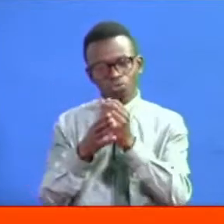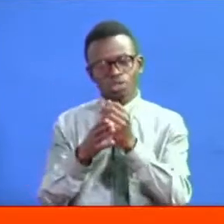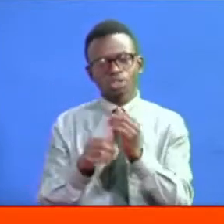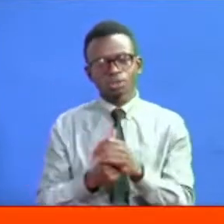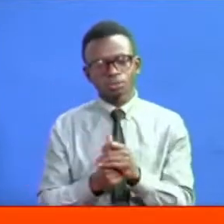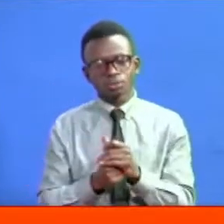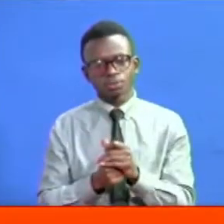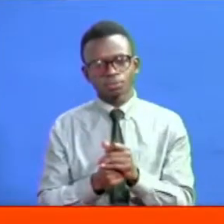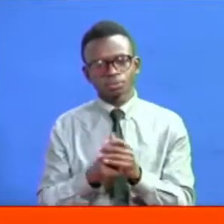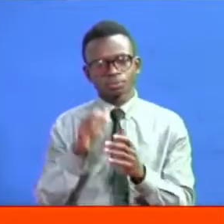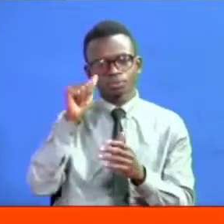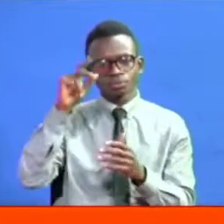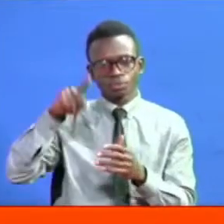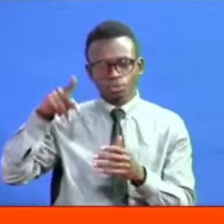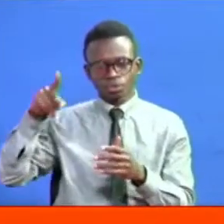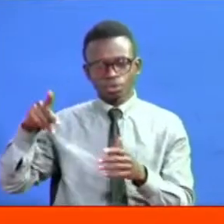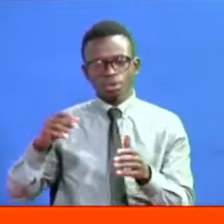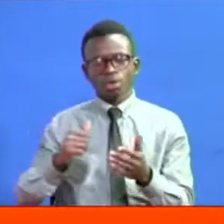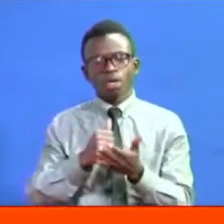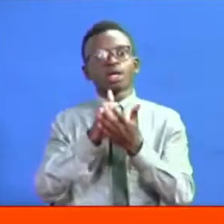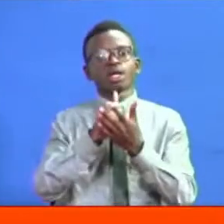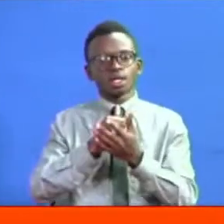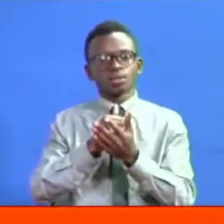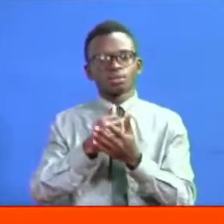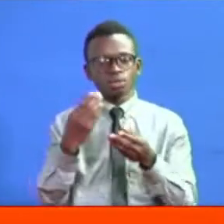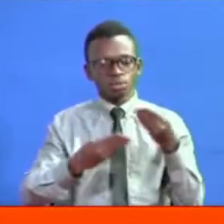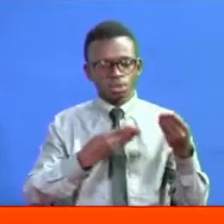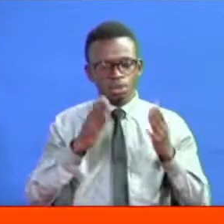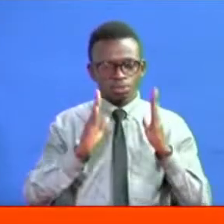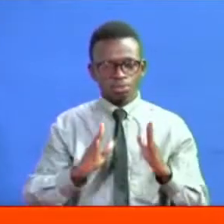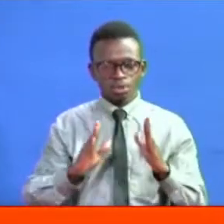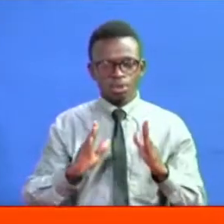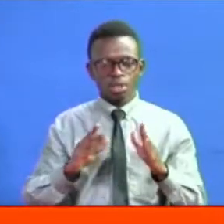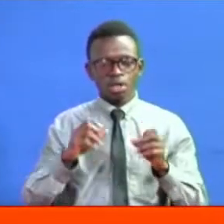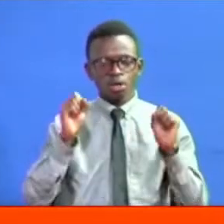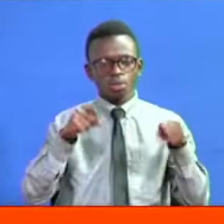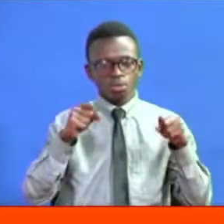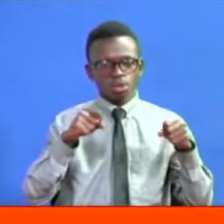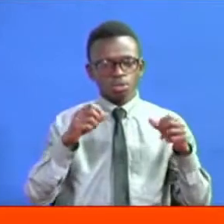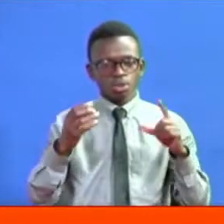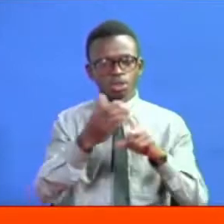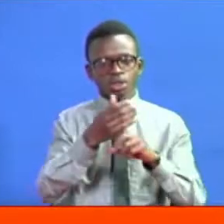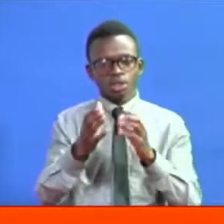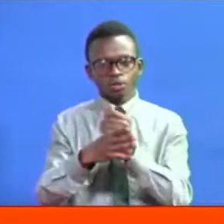Aquacretch app allows traders to buy fish without having to negotiate with fishermen.